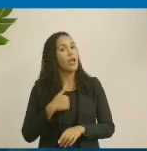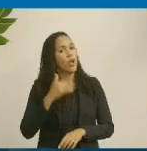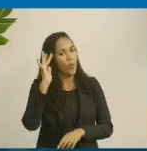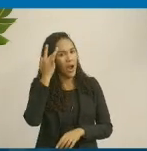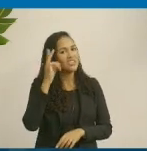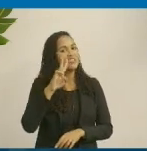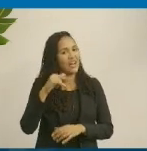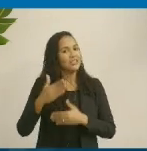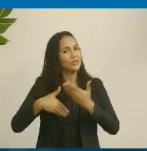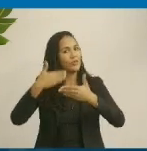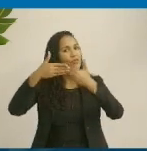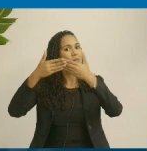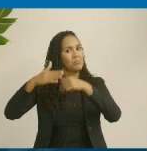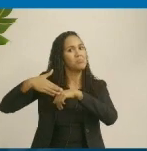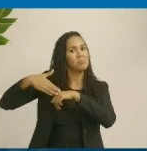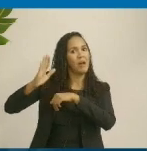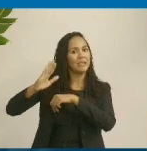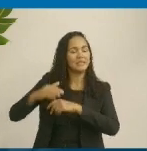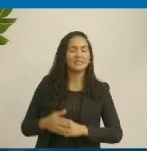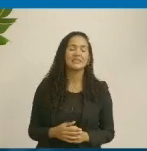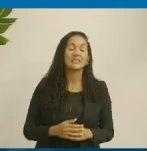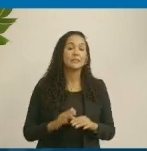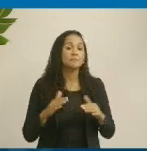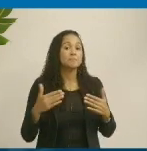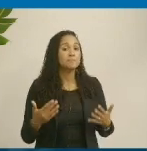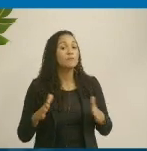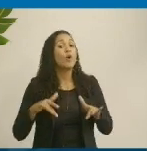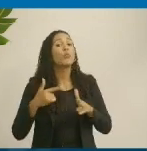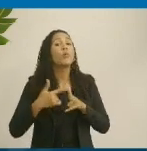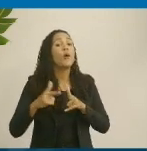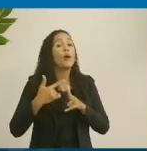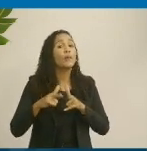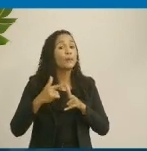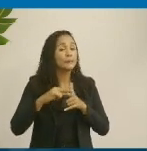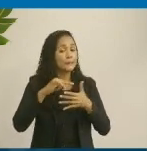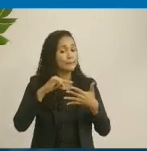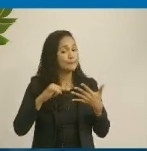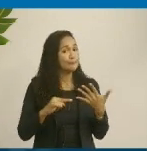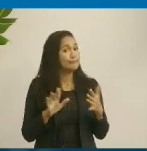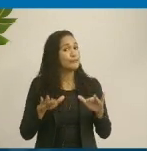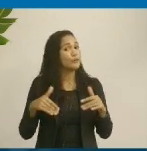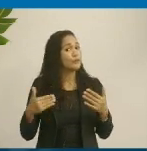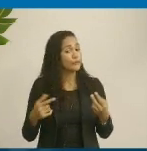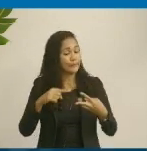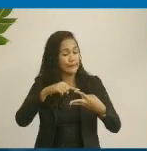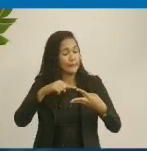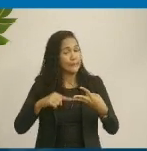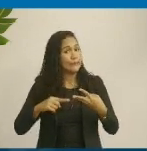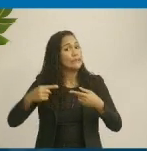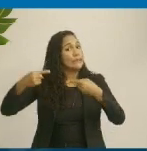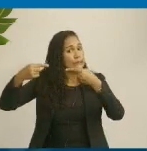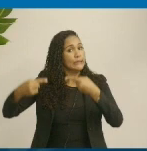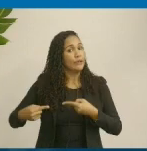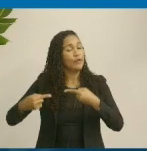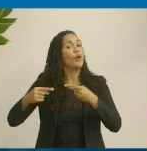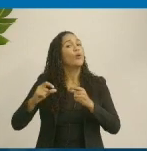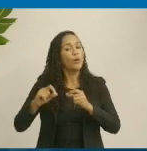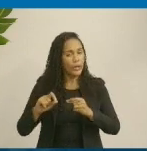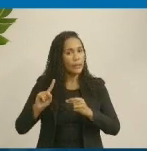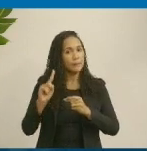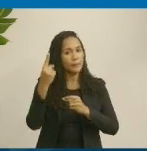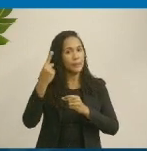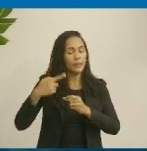What we had to face, we had two challenges. So the first challenge was to advance a vaccine that has